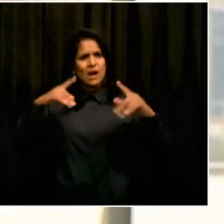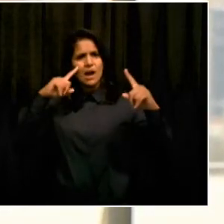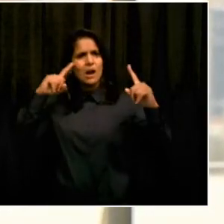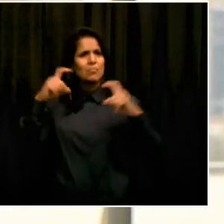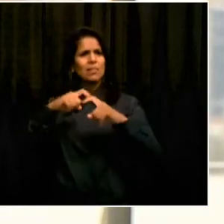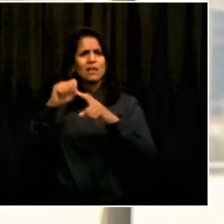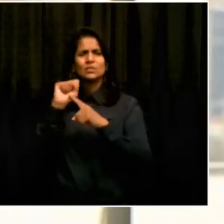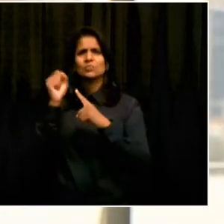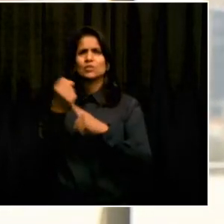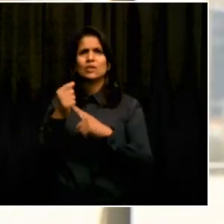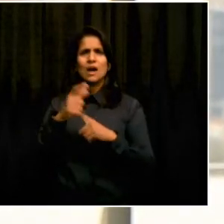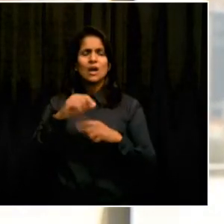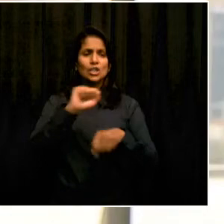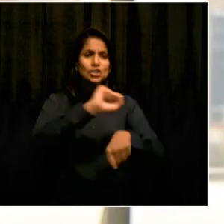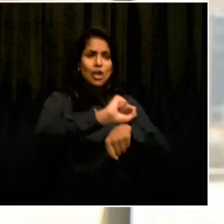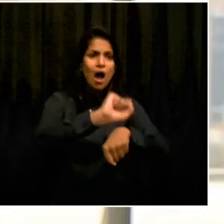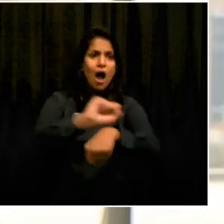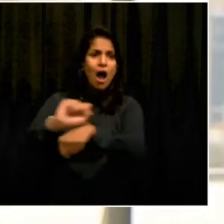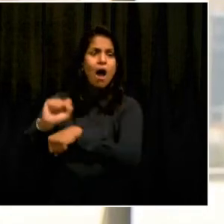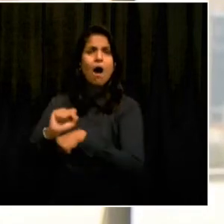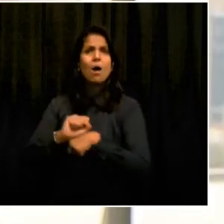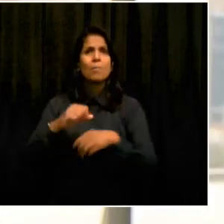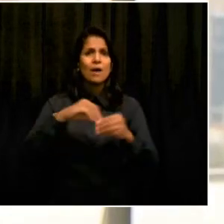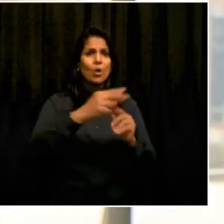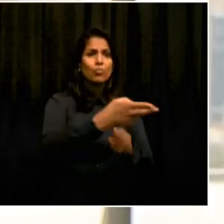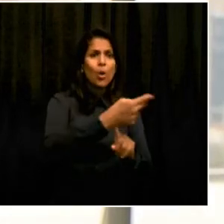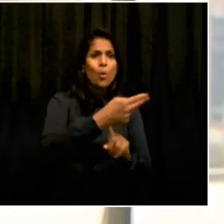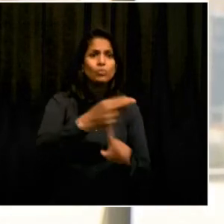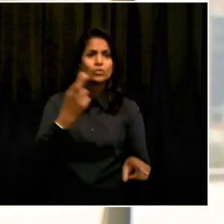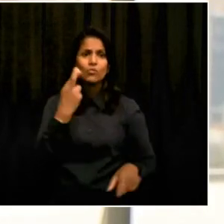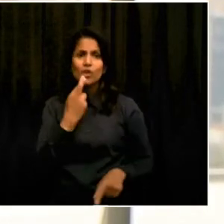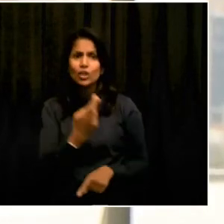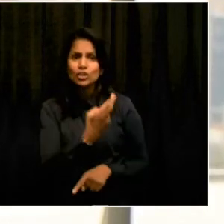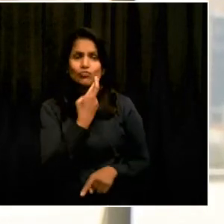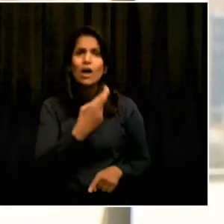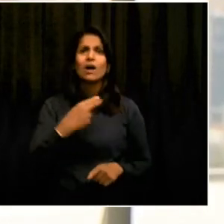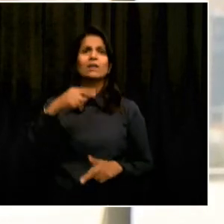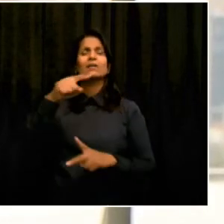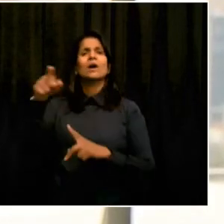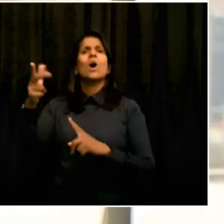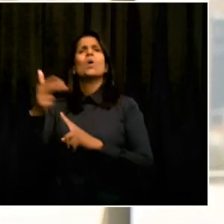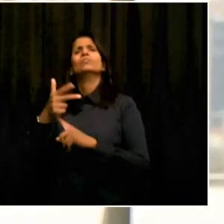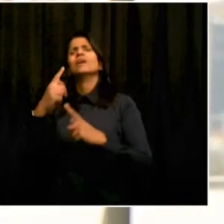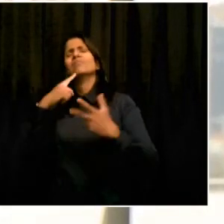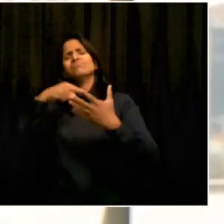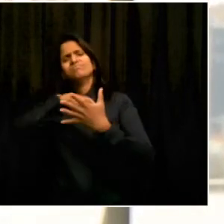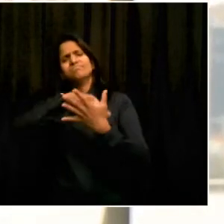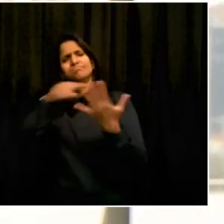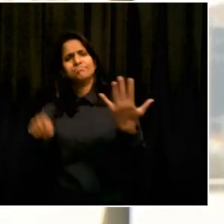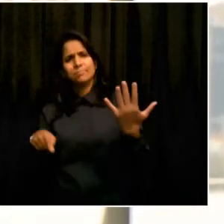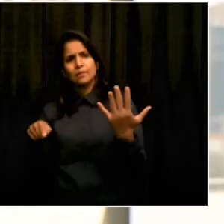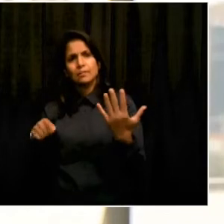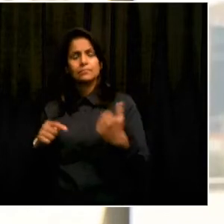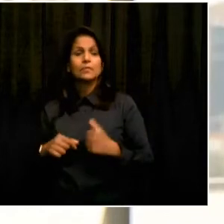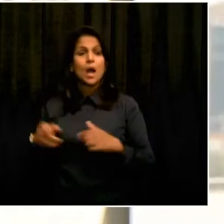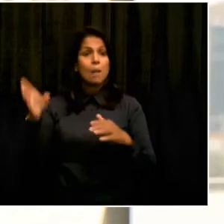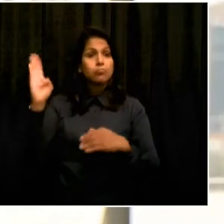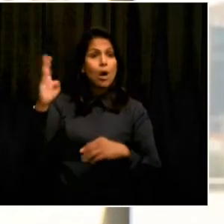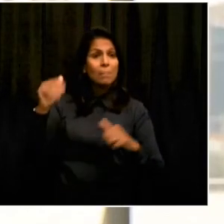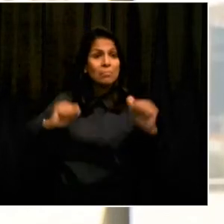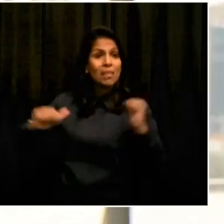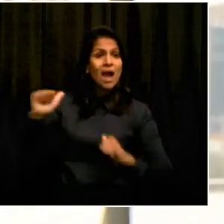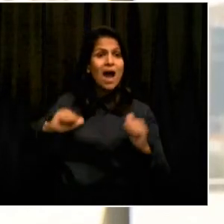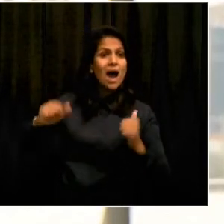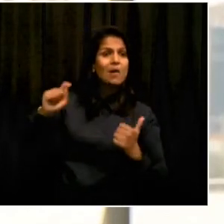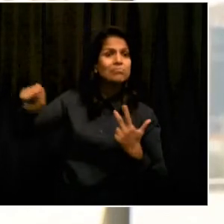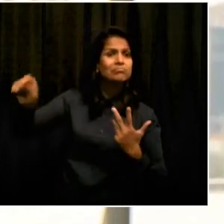Obviously, that's been incredibly successful, where we're telling people, take a staycation, celebrate your anniversary here in our